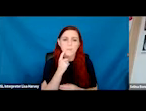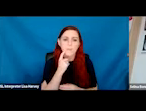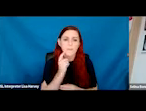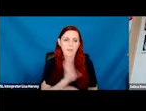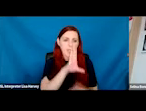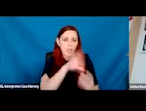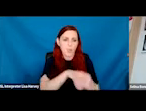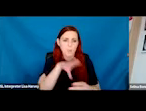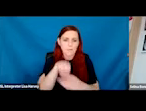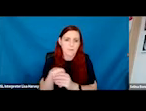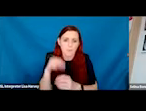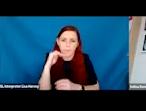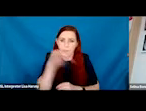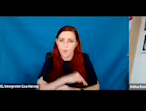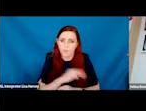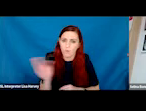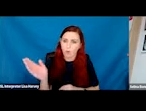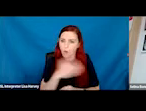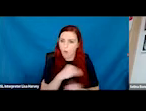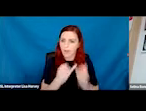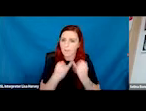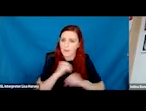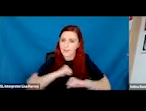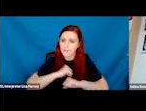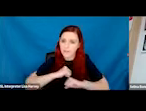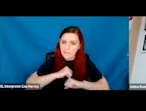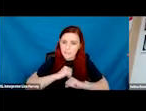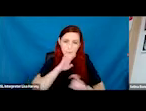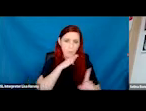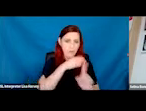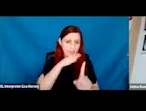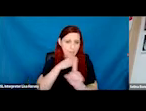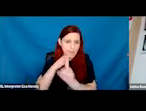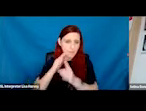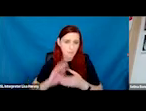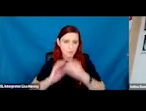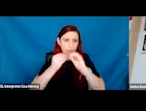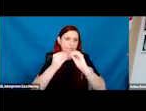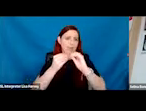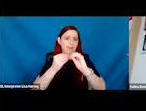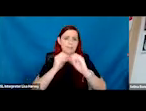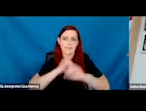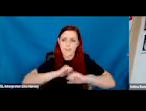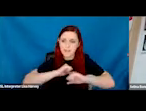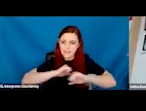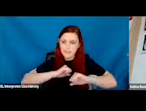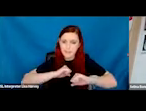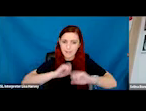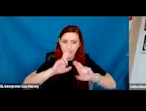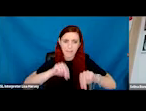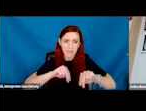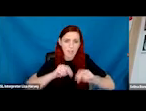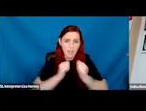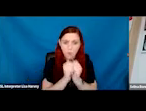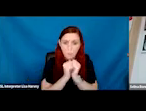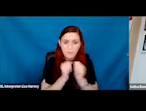inclusiveness as centrally important to all of our play spaces and aim to create places that meet the diverse needs of children, their parents, their grandparents,